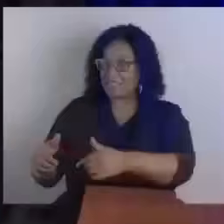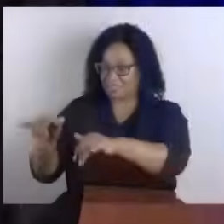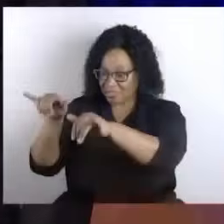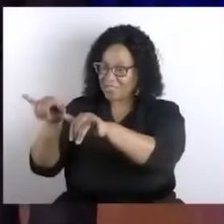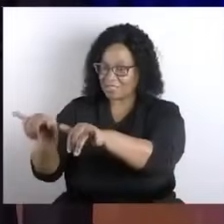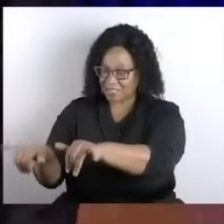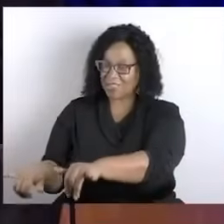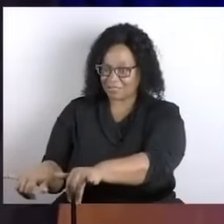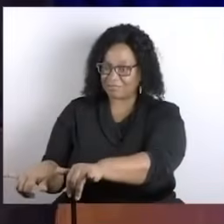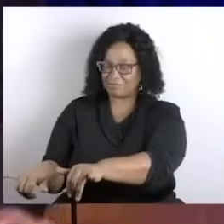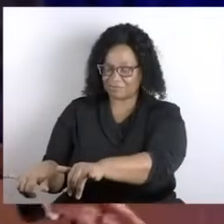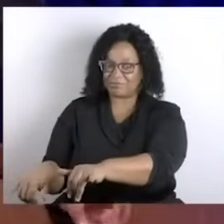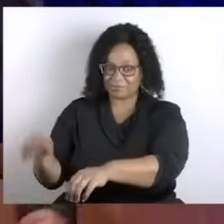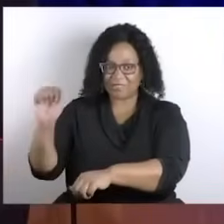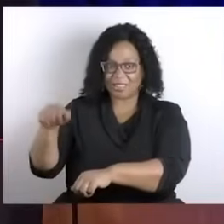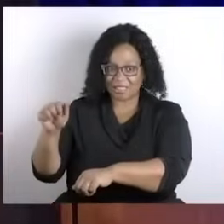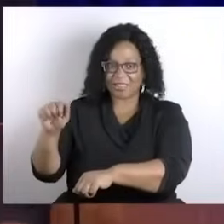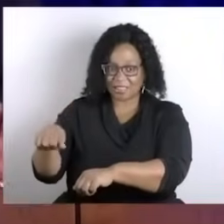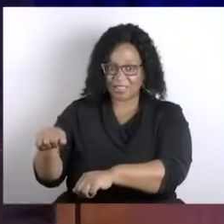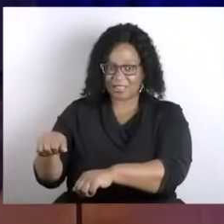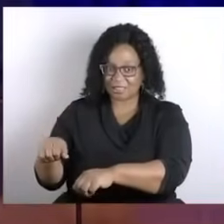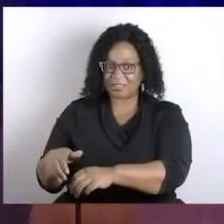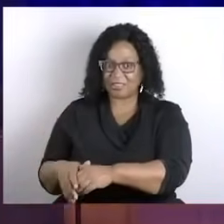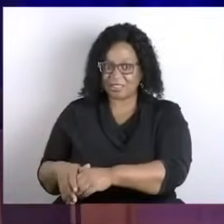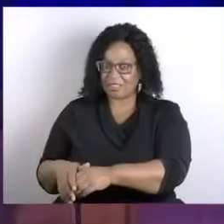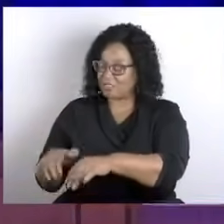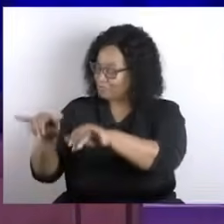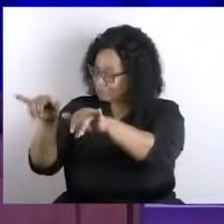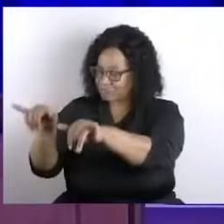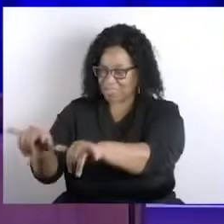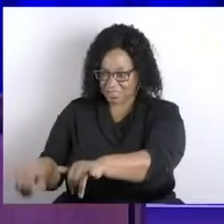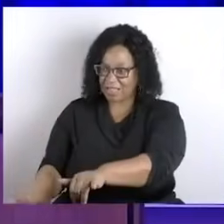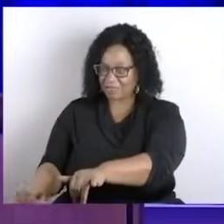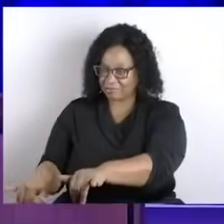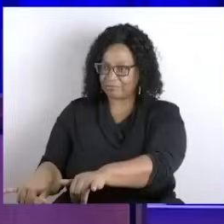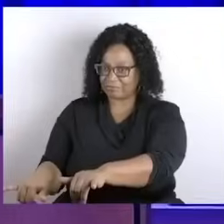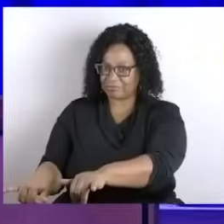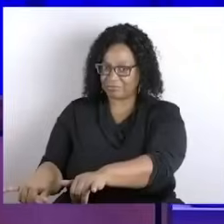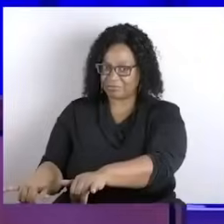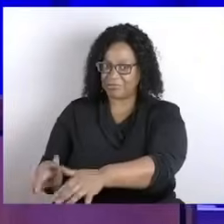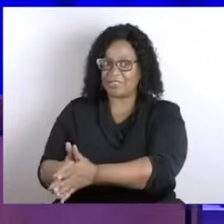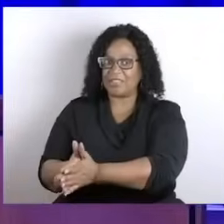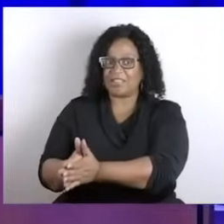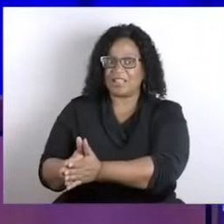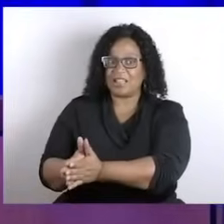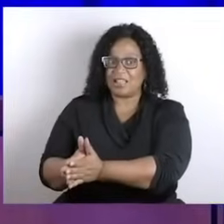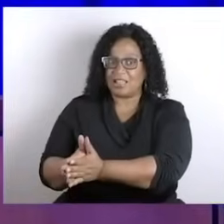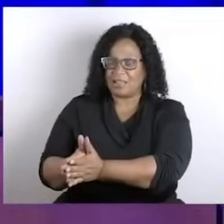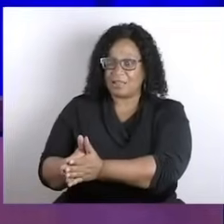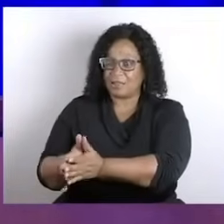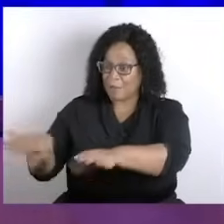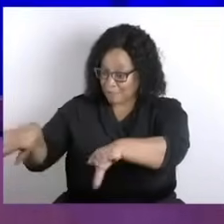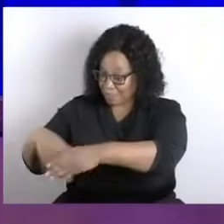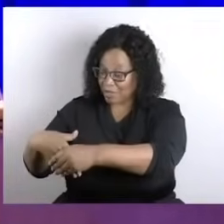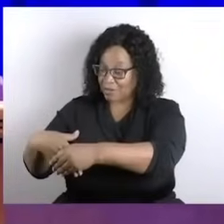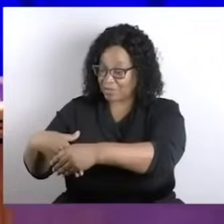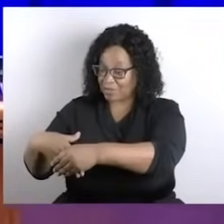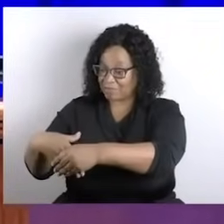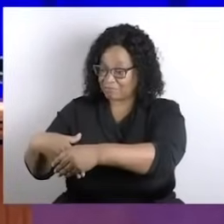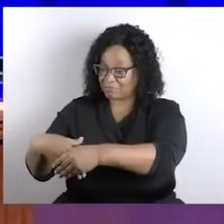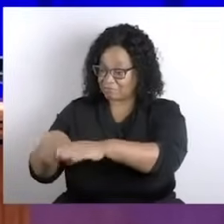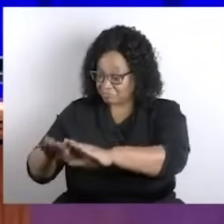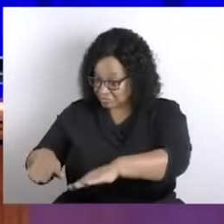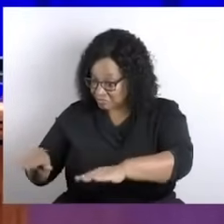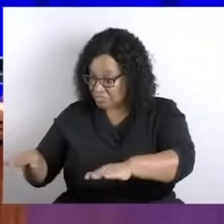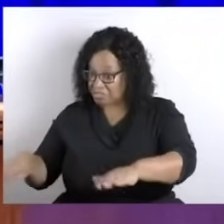is going to be an extended exile. You might be exhausted, so settle yourself on down. Build houses and settle down. Marry and have some